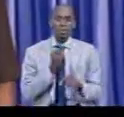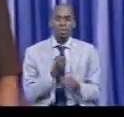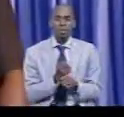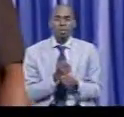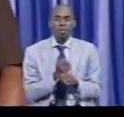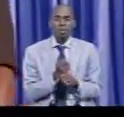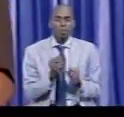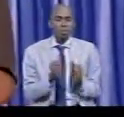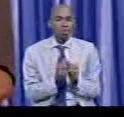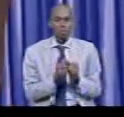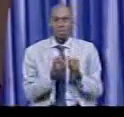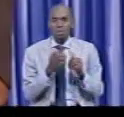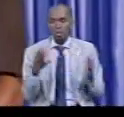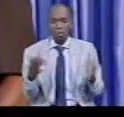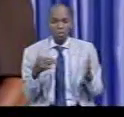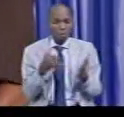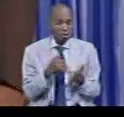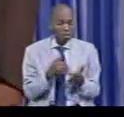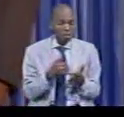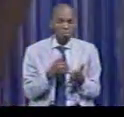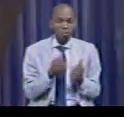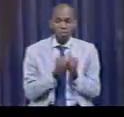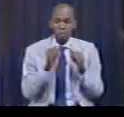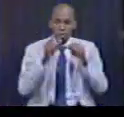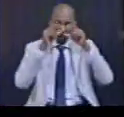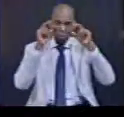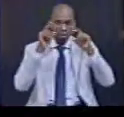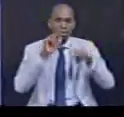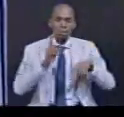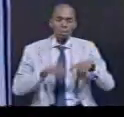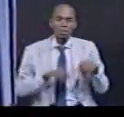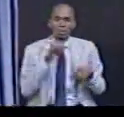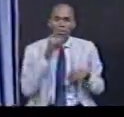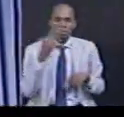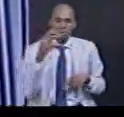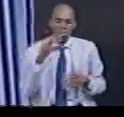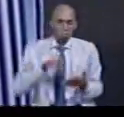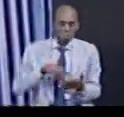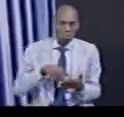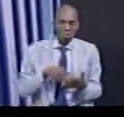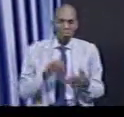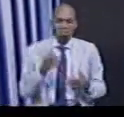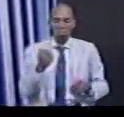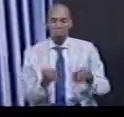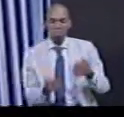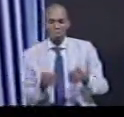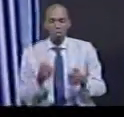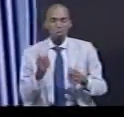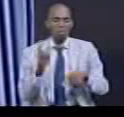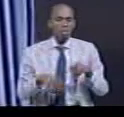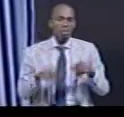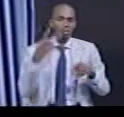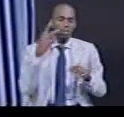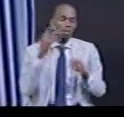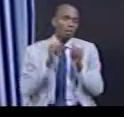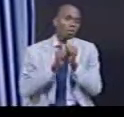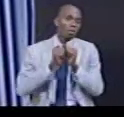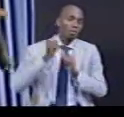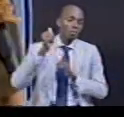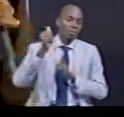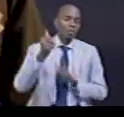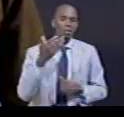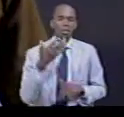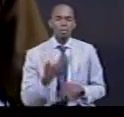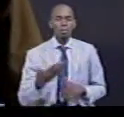it, I cannot read, I cannot drive, I cannot see afar. But one of the